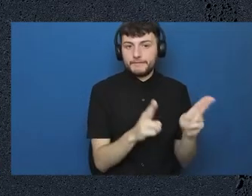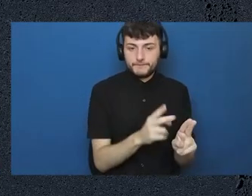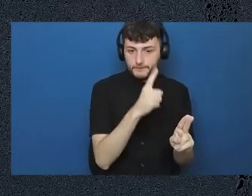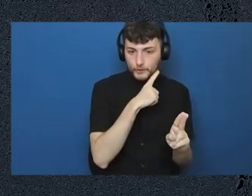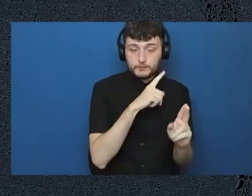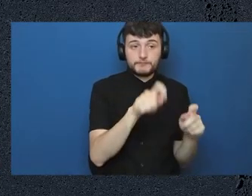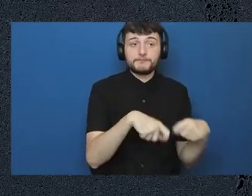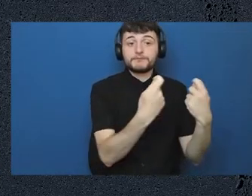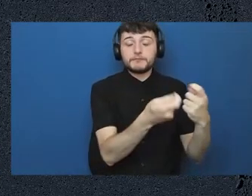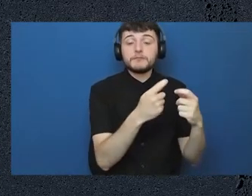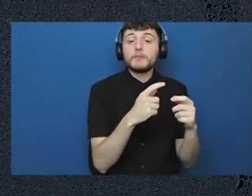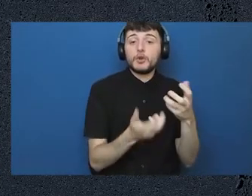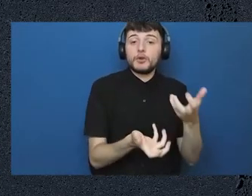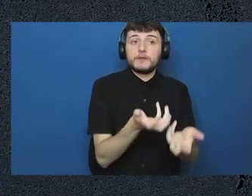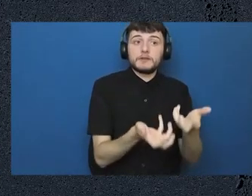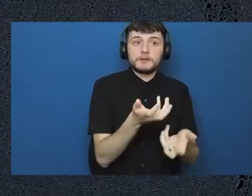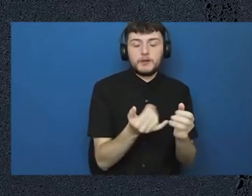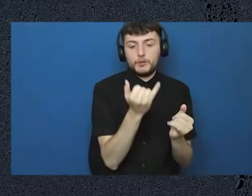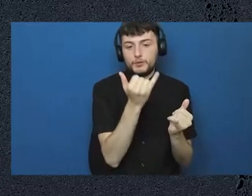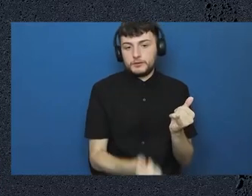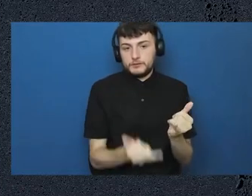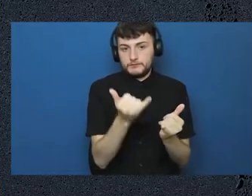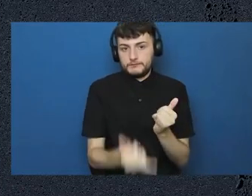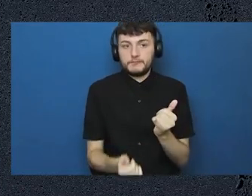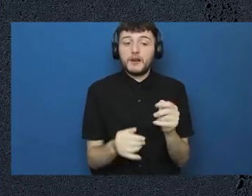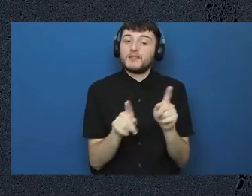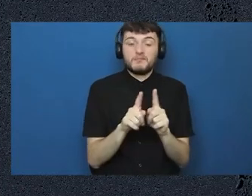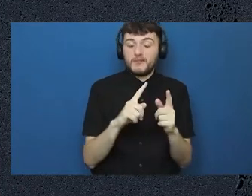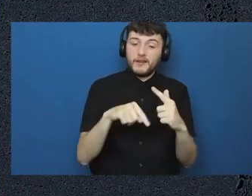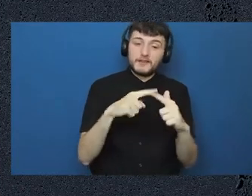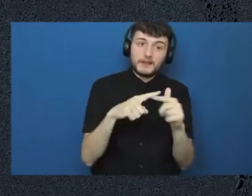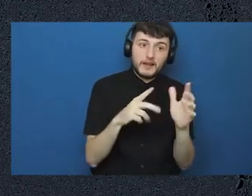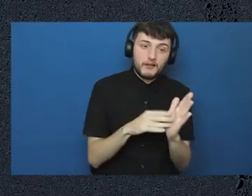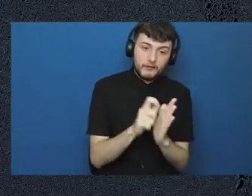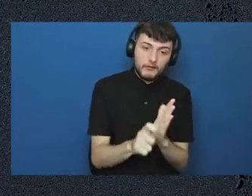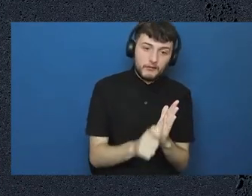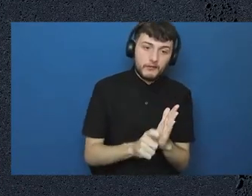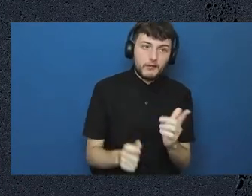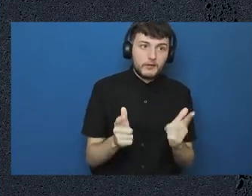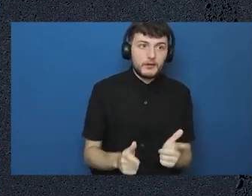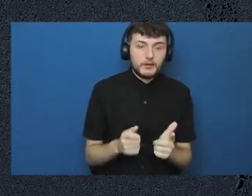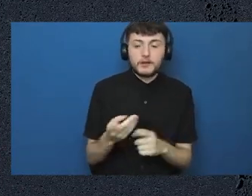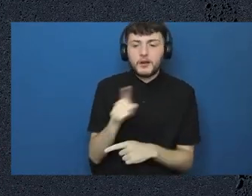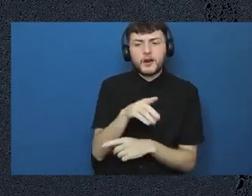university, and it gets even worse with more exams and stuff like that. You start losing. Some of girls. Us like exams.